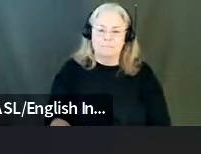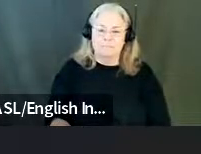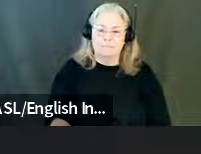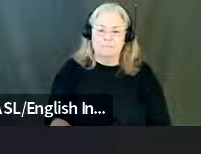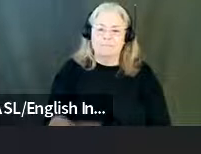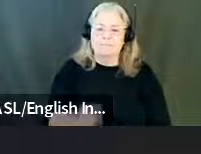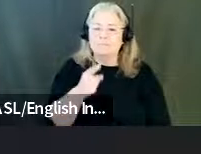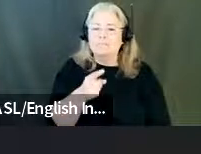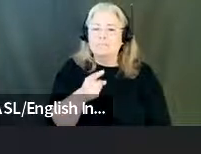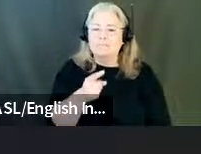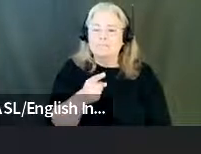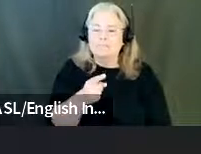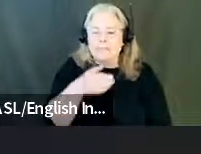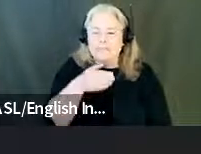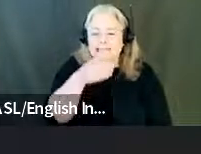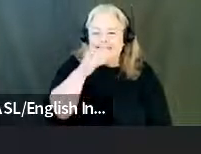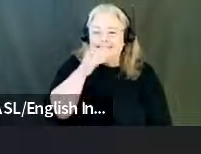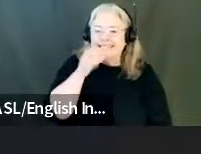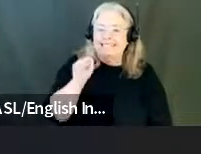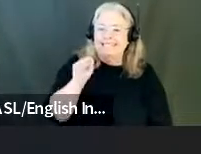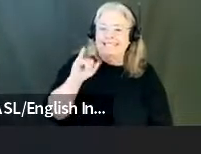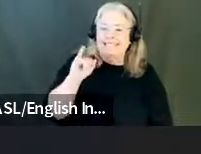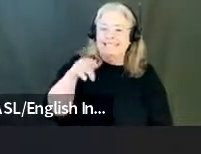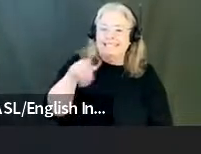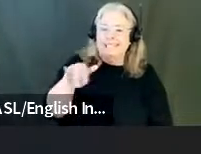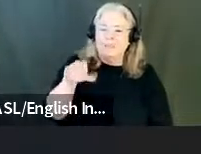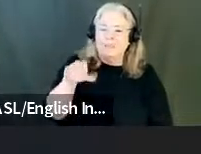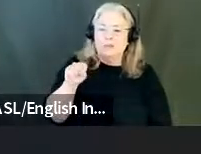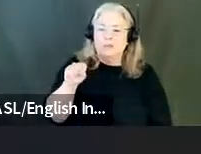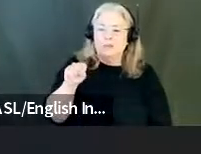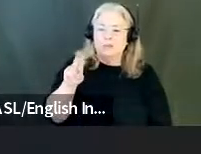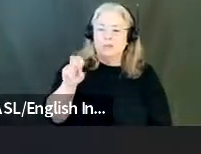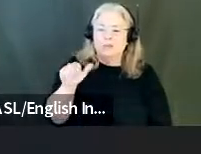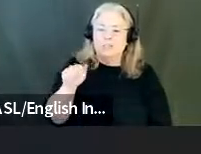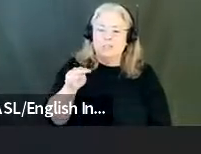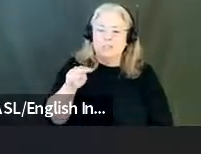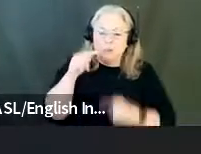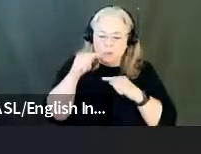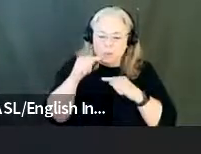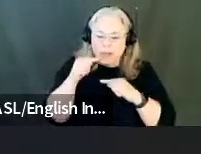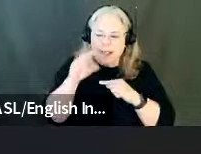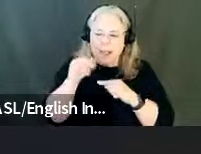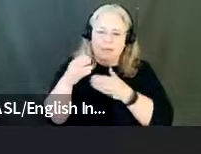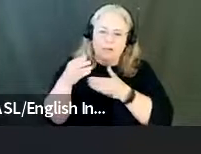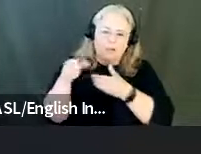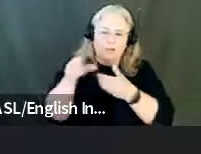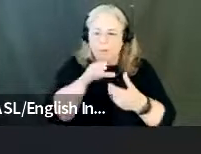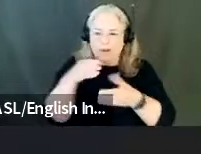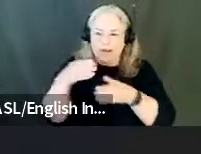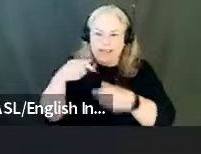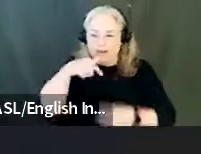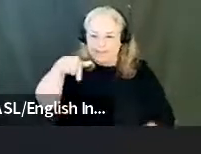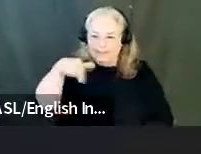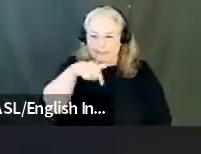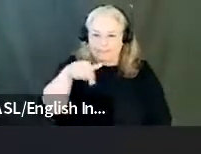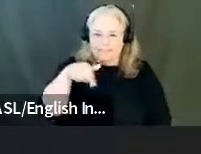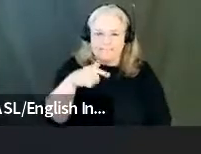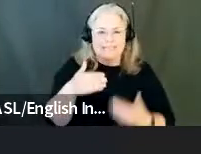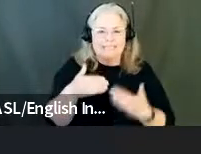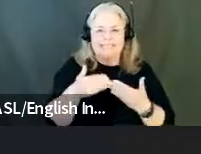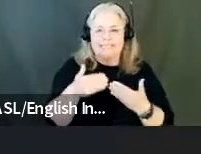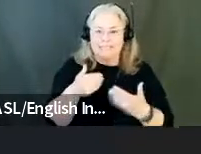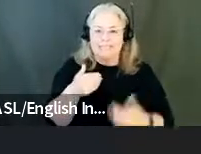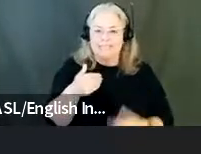Oh, this is the Sippy Susan. So these little tiny cups, same thing, rotates and spins around very easily.